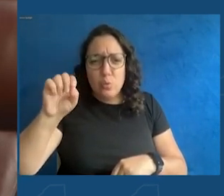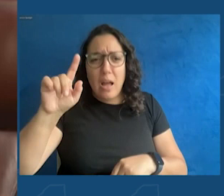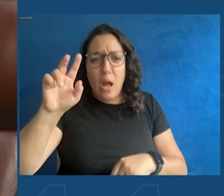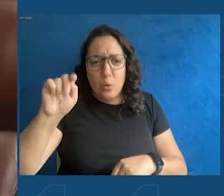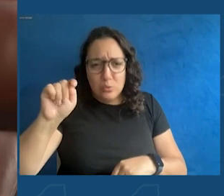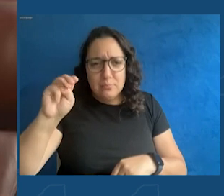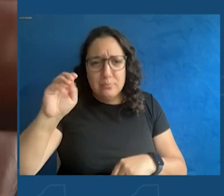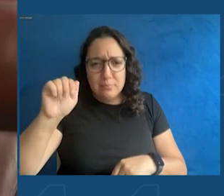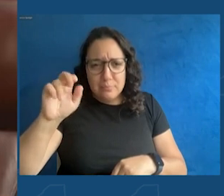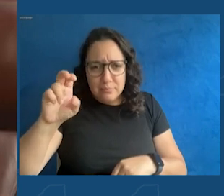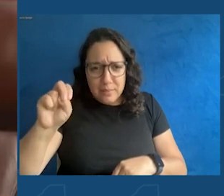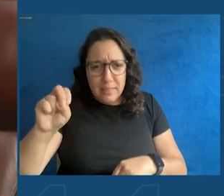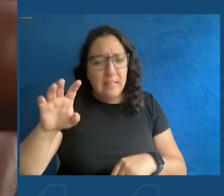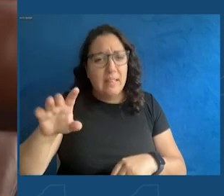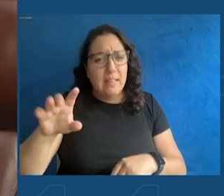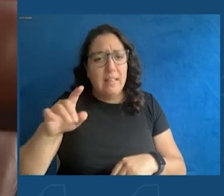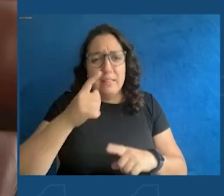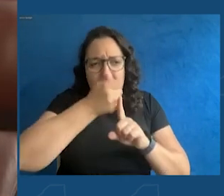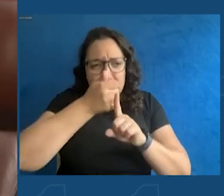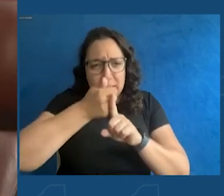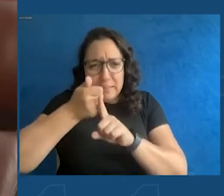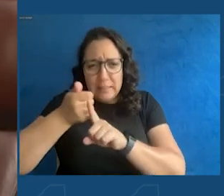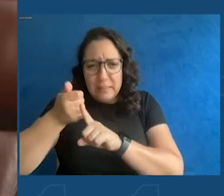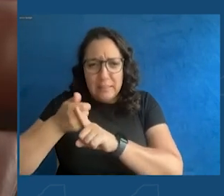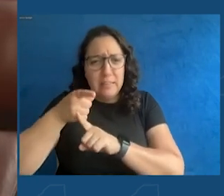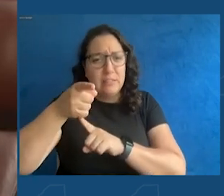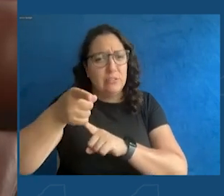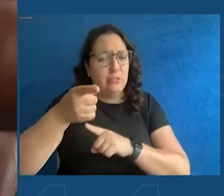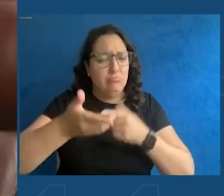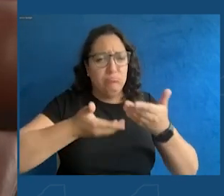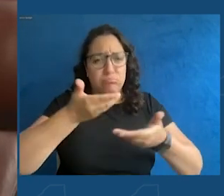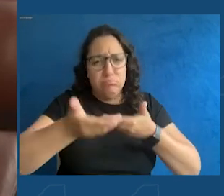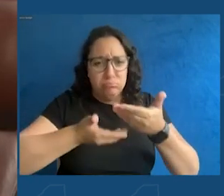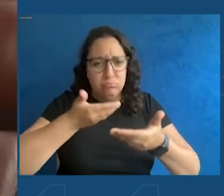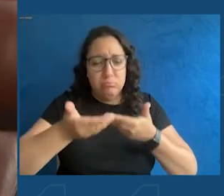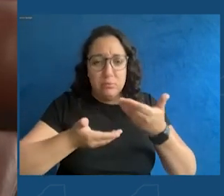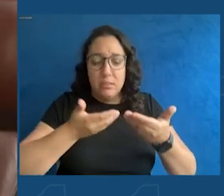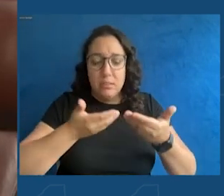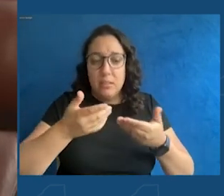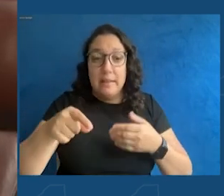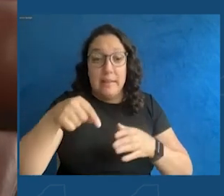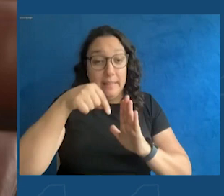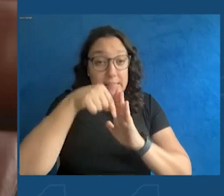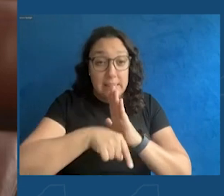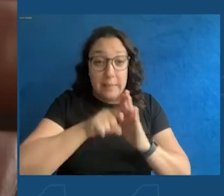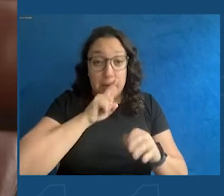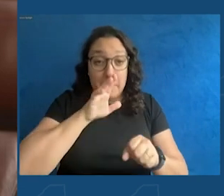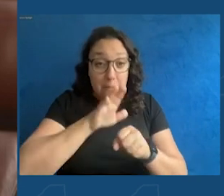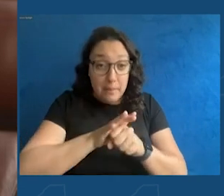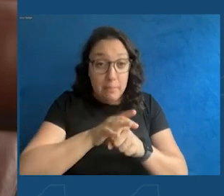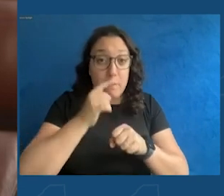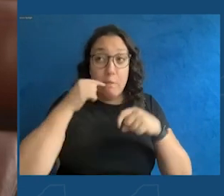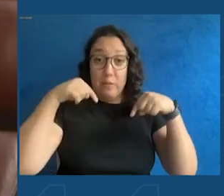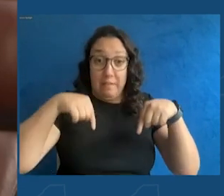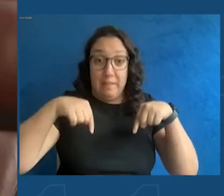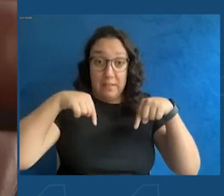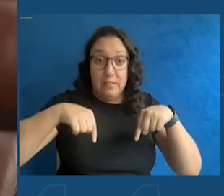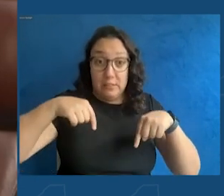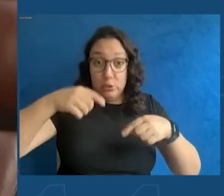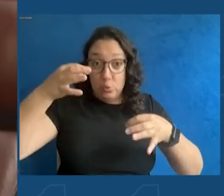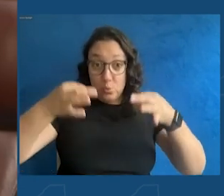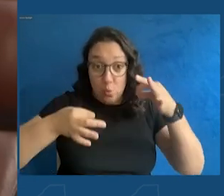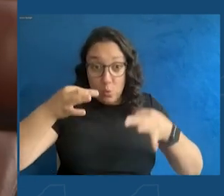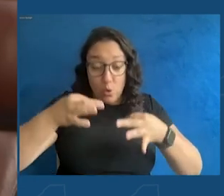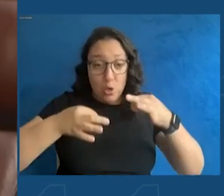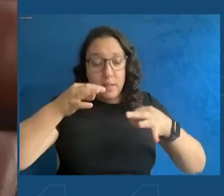anyone, have all extended to me. The deep commitment that each of you has to this institution and the care you